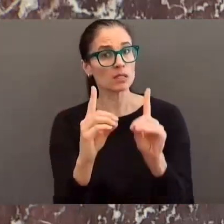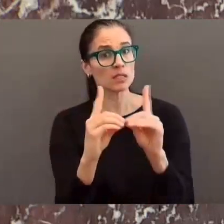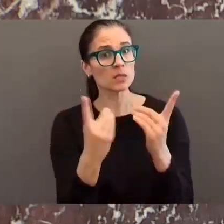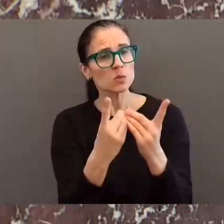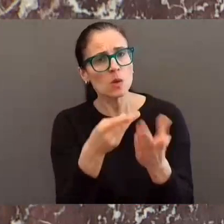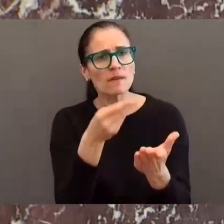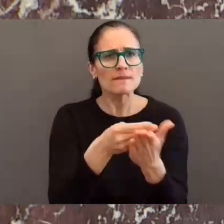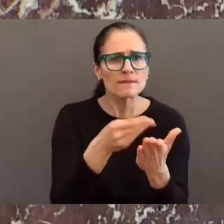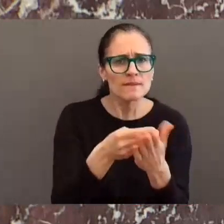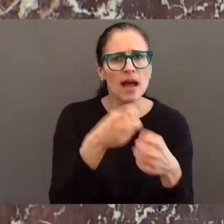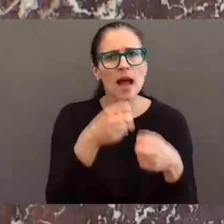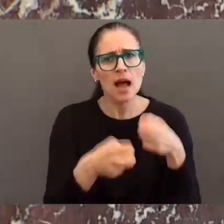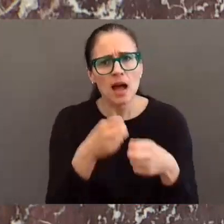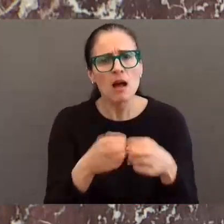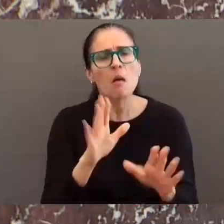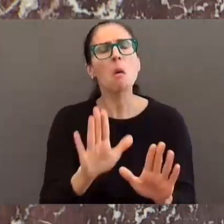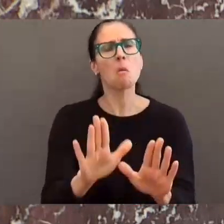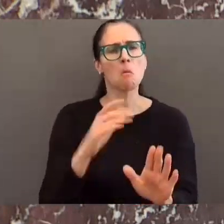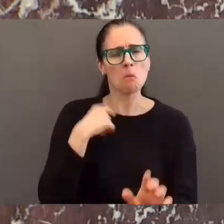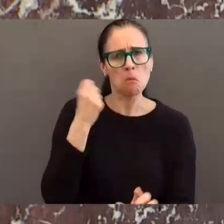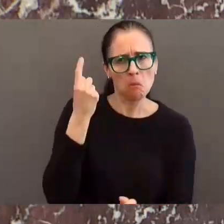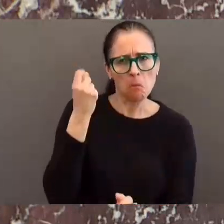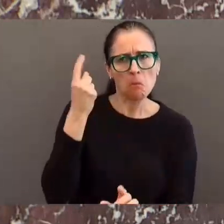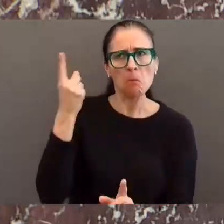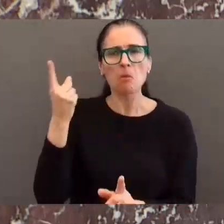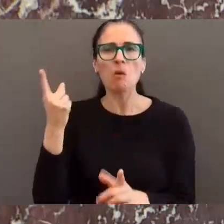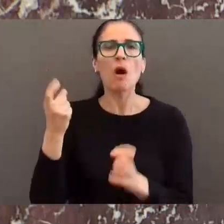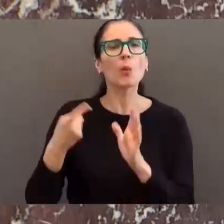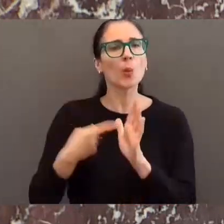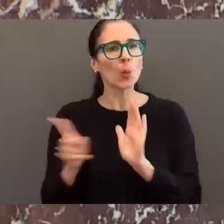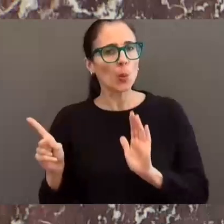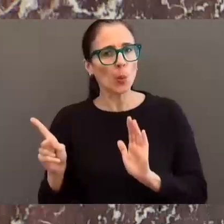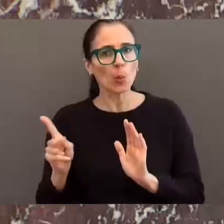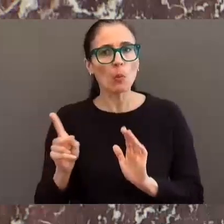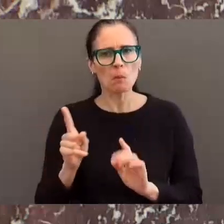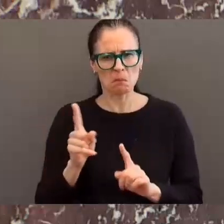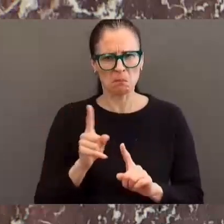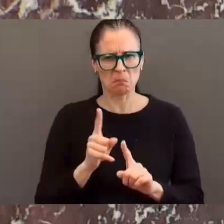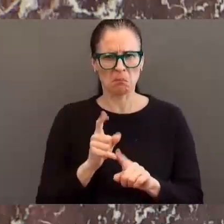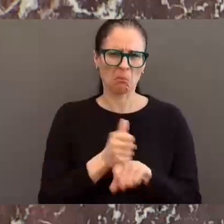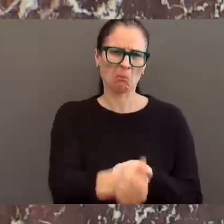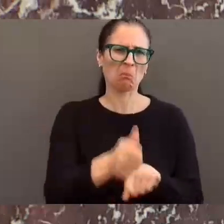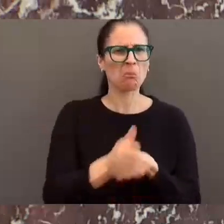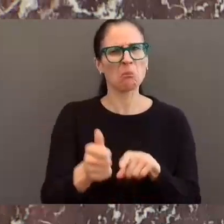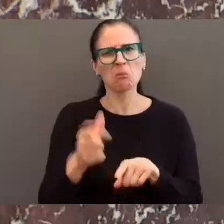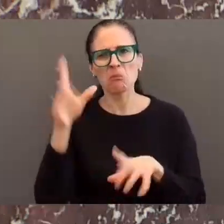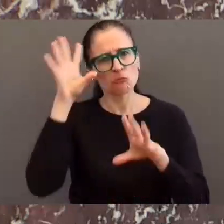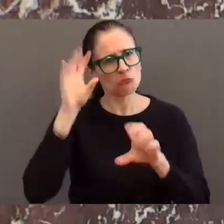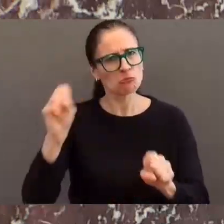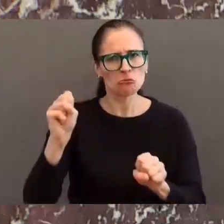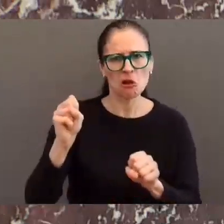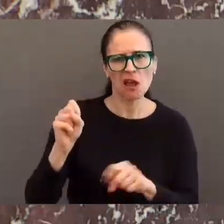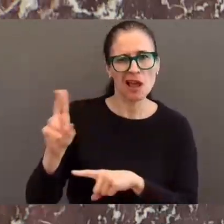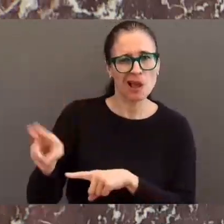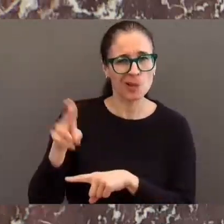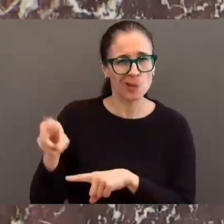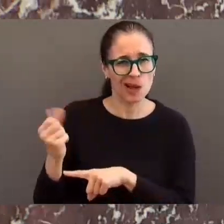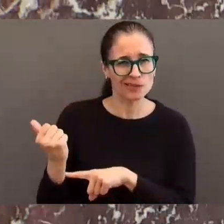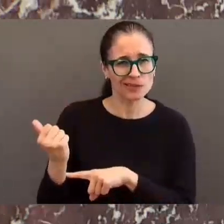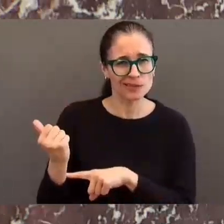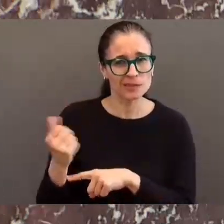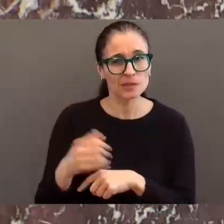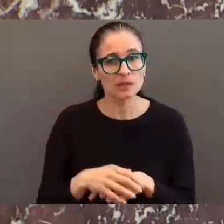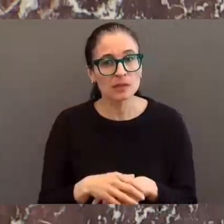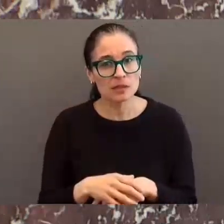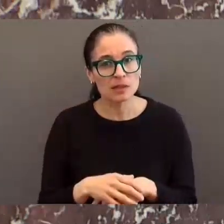trying to deflect away and blame the President of the United States for funding issues in education in BC. But Vancouver is having